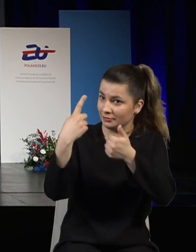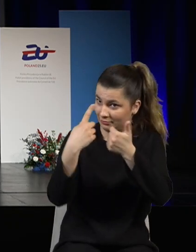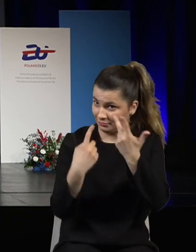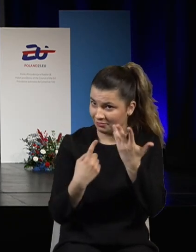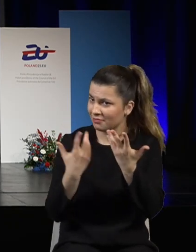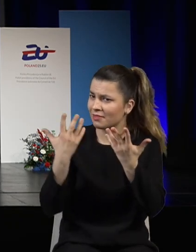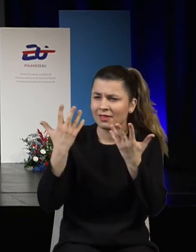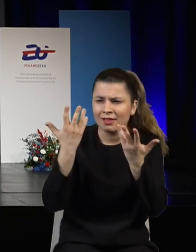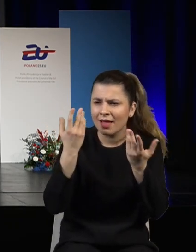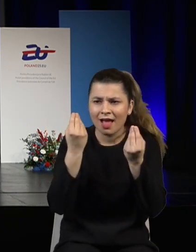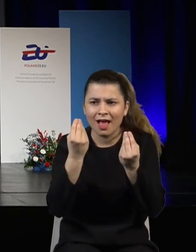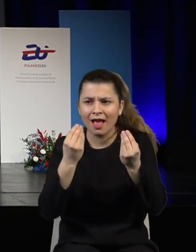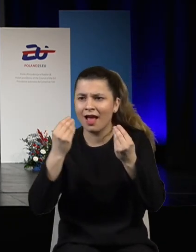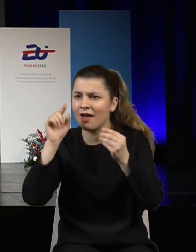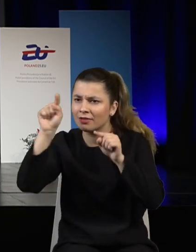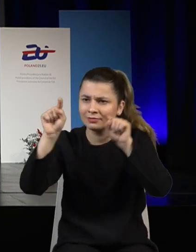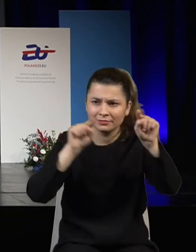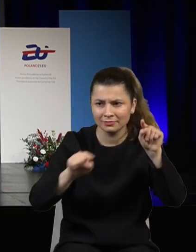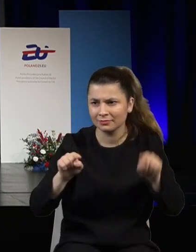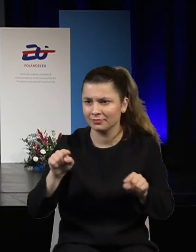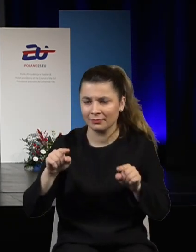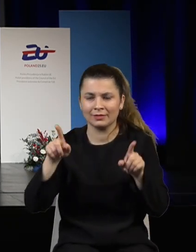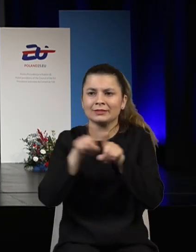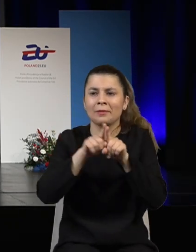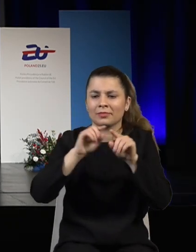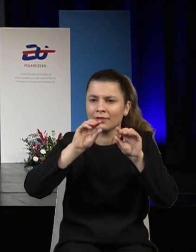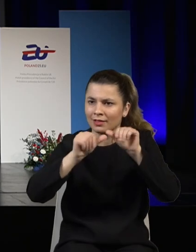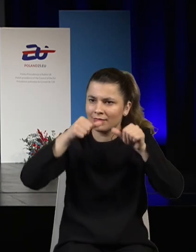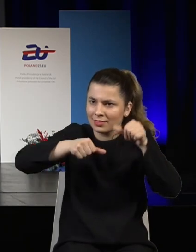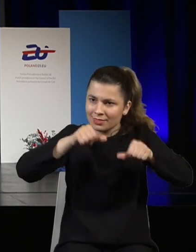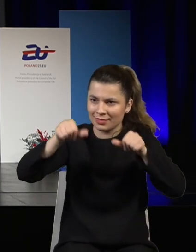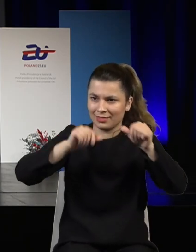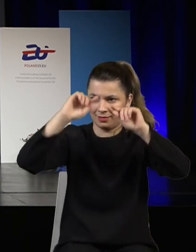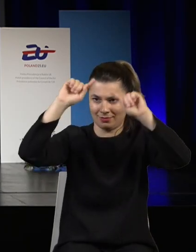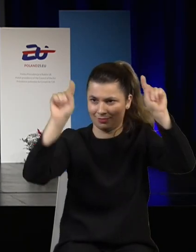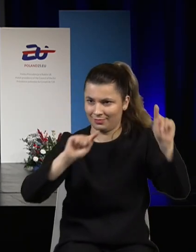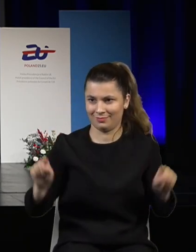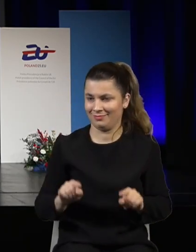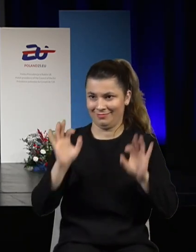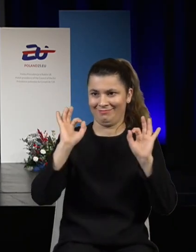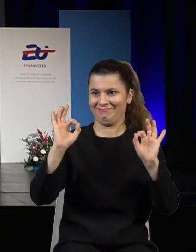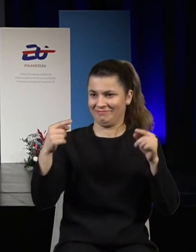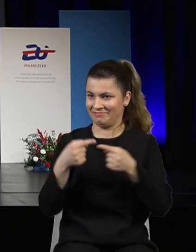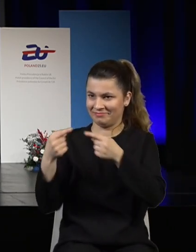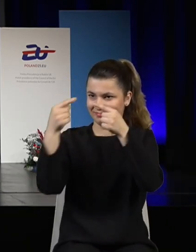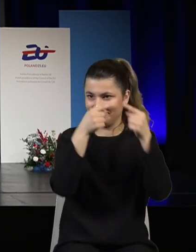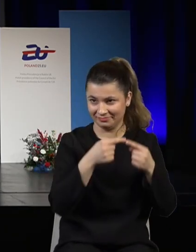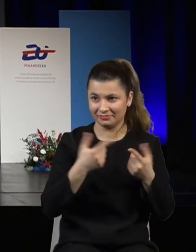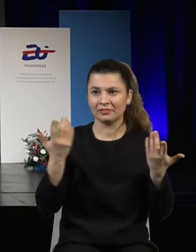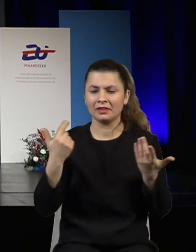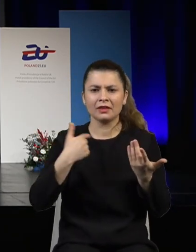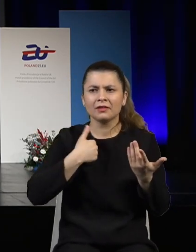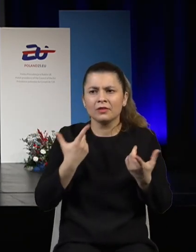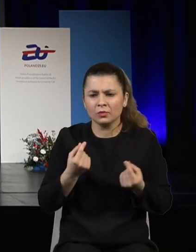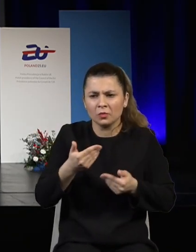these puzzles work, especially also when we are all, on the other hand, striking a